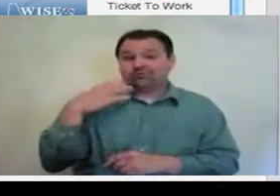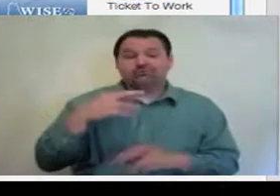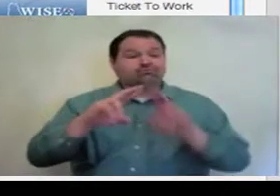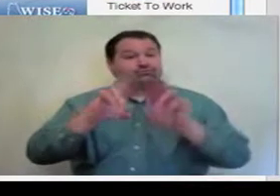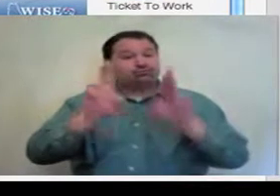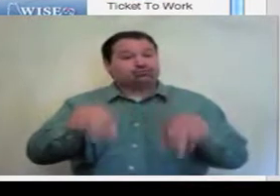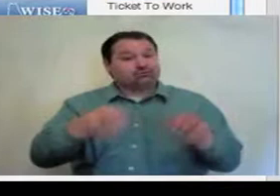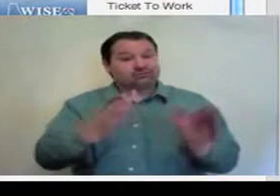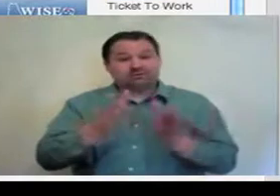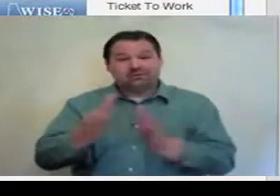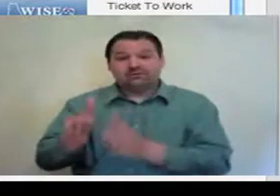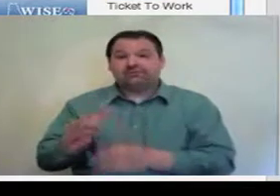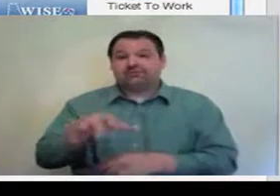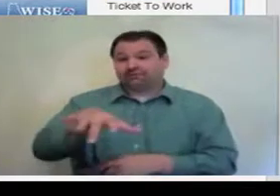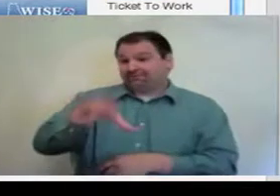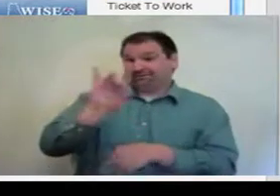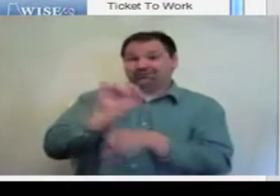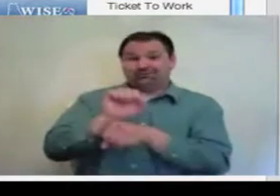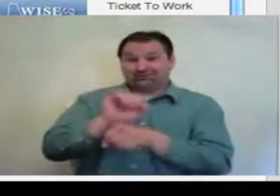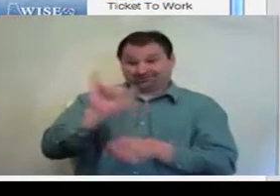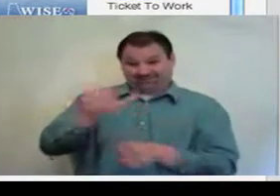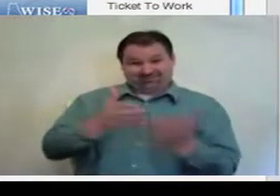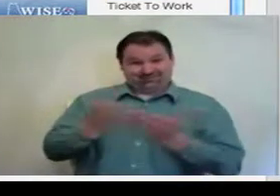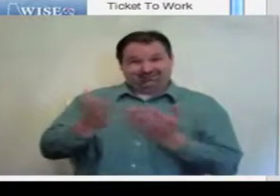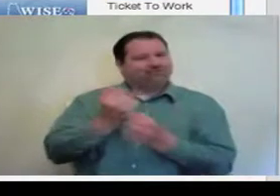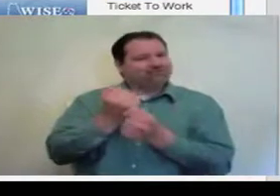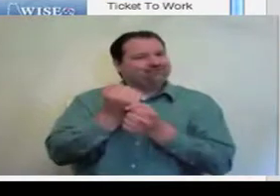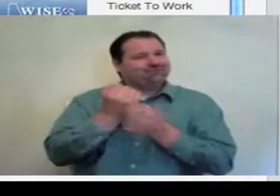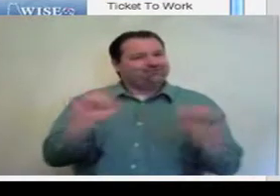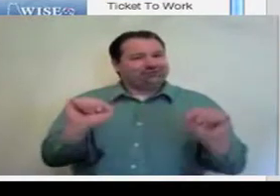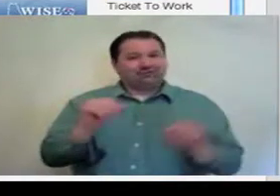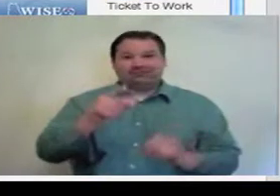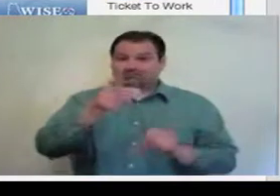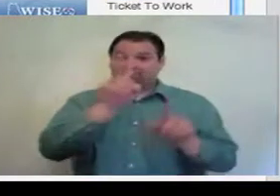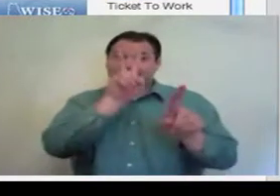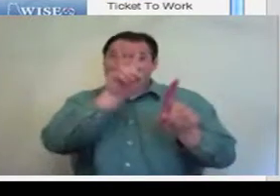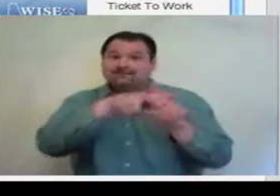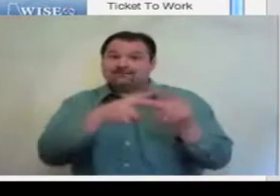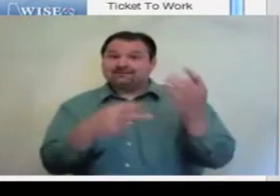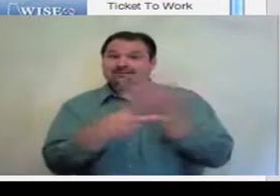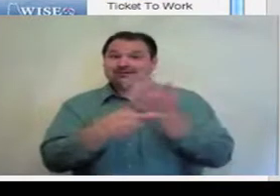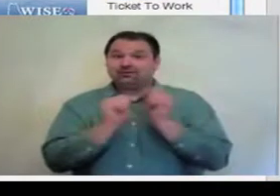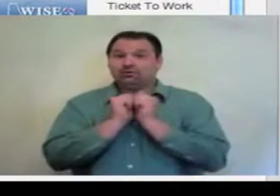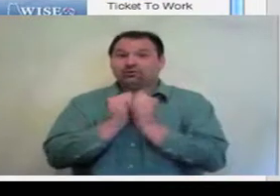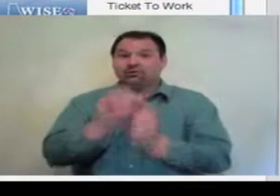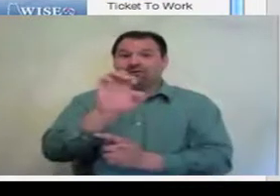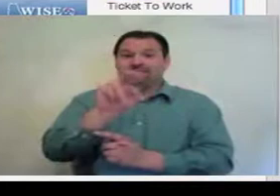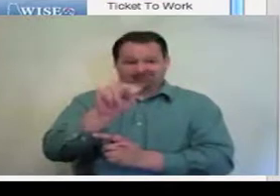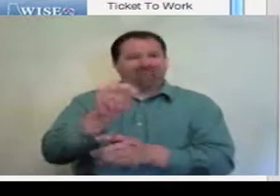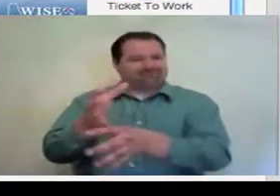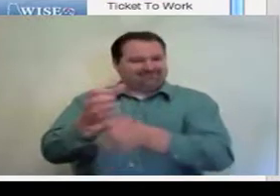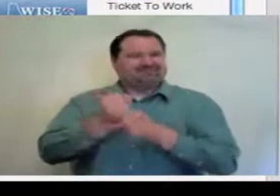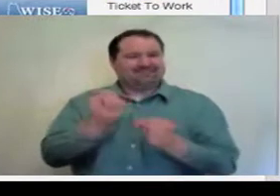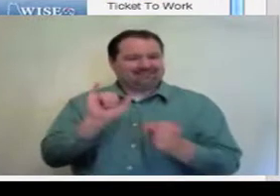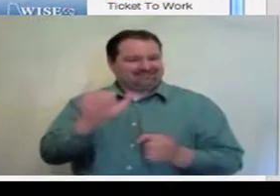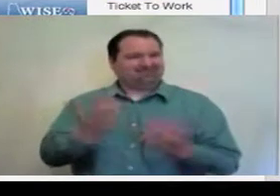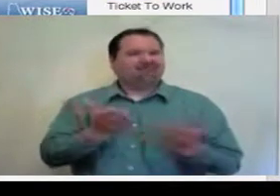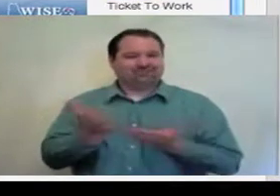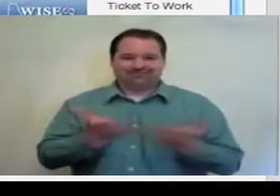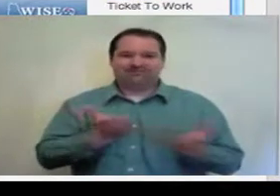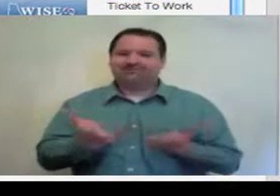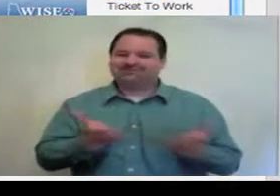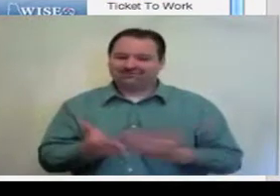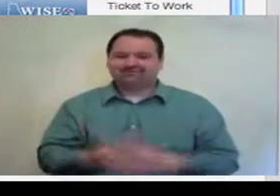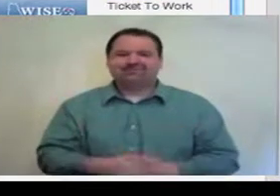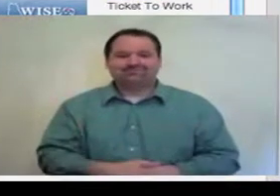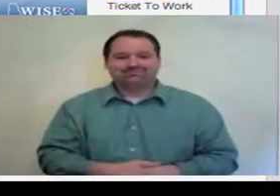coaching services, the resume preparation, finding the job, these services are free. And by assigning your ticket to an employment network, you get to utilize